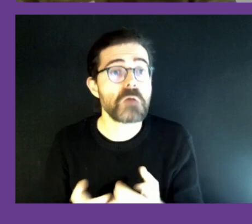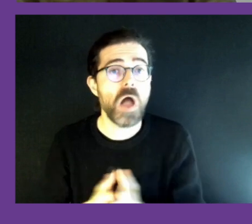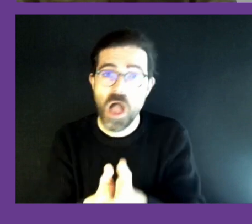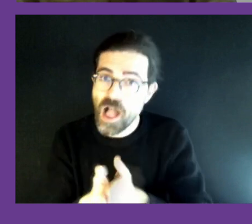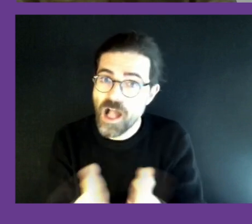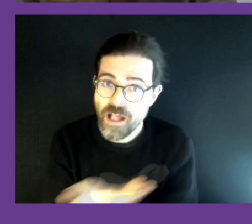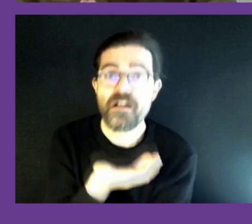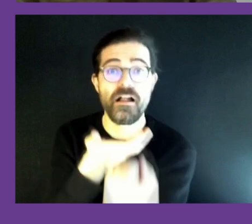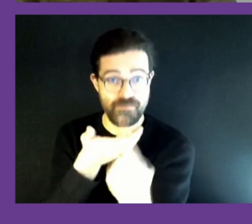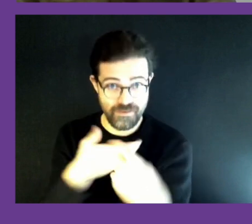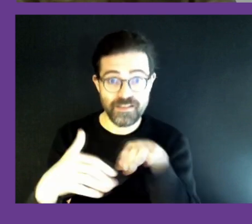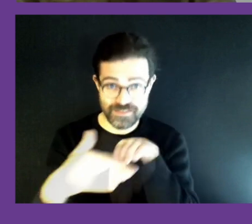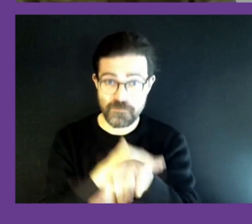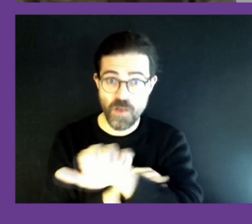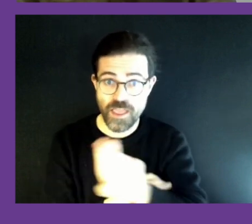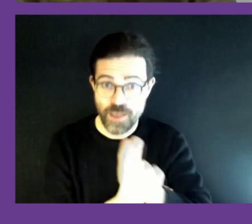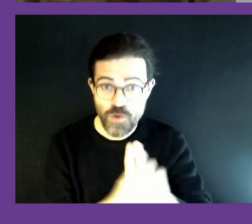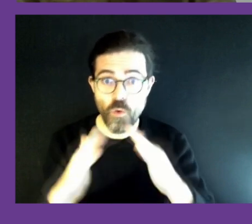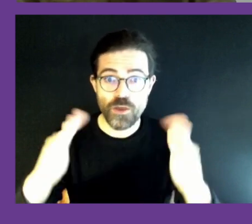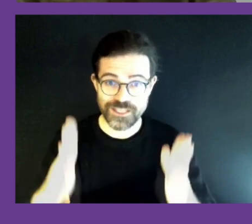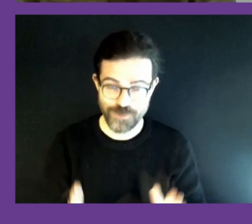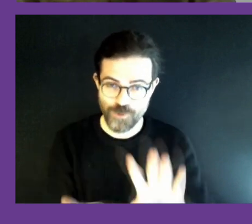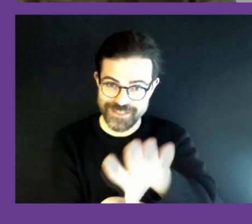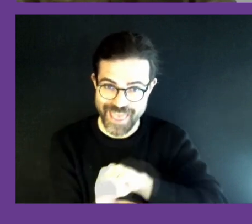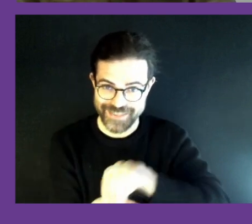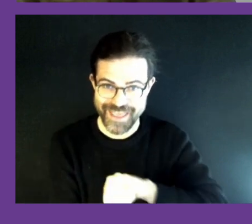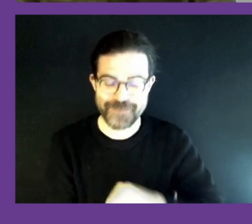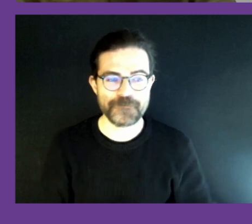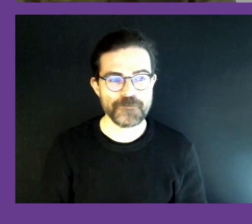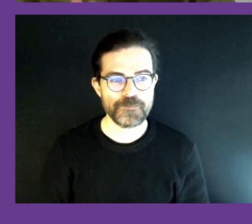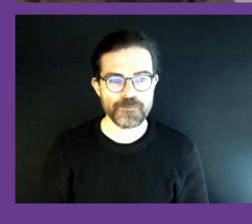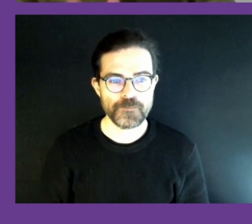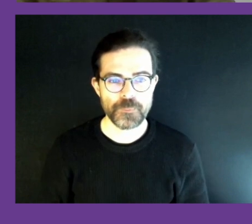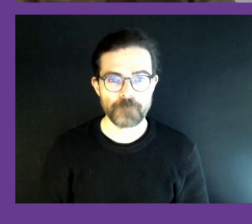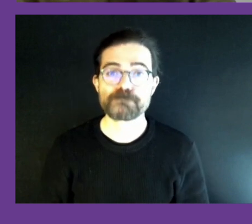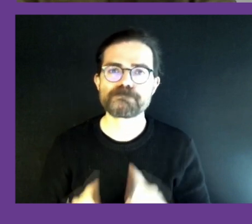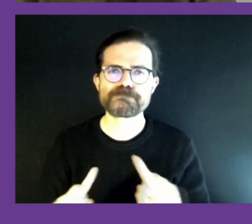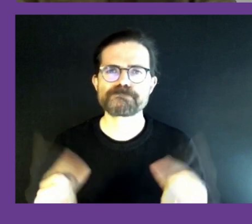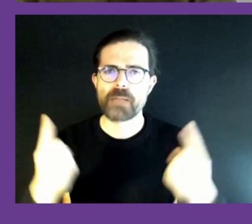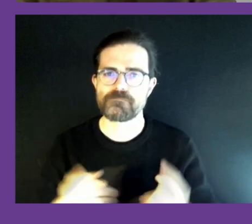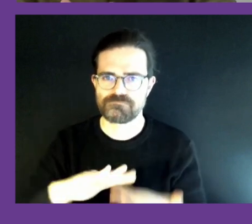find there is, first of all, a great community of practice to network with.